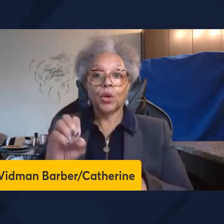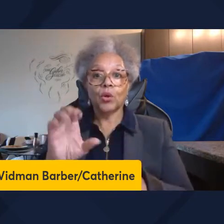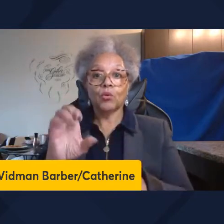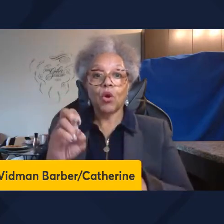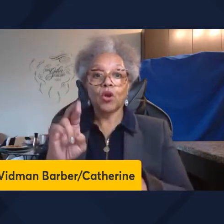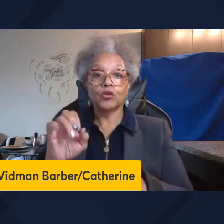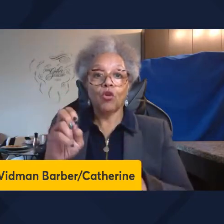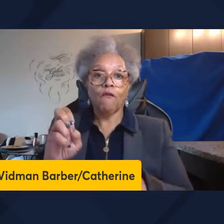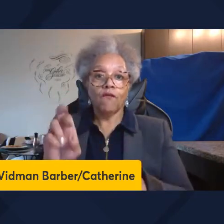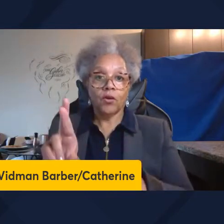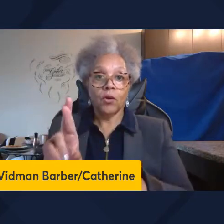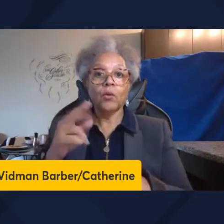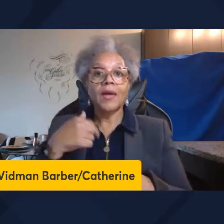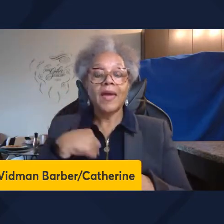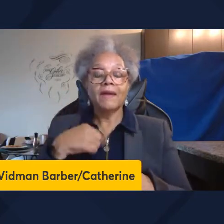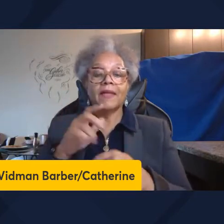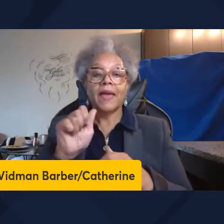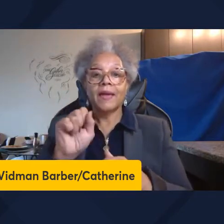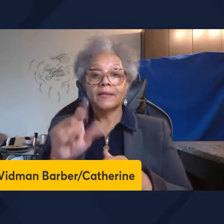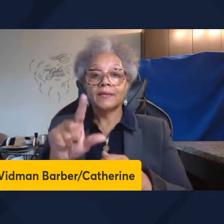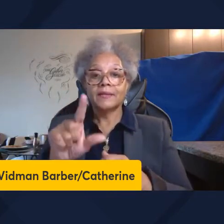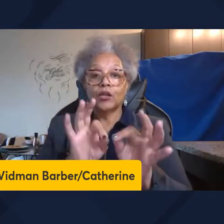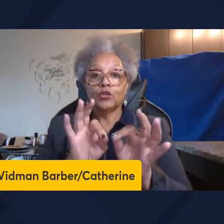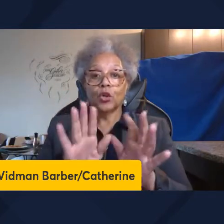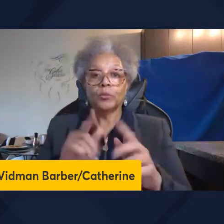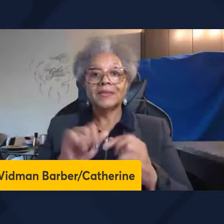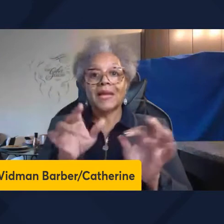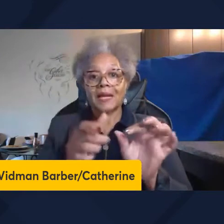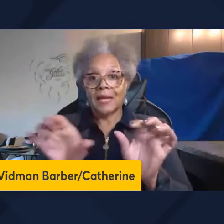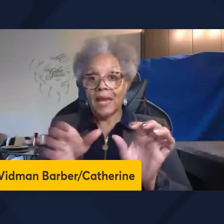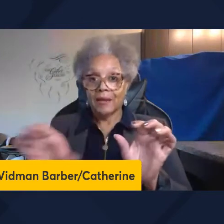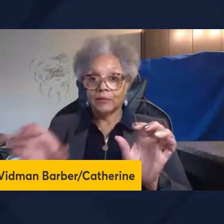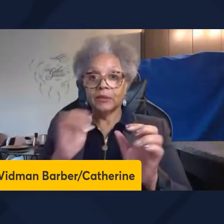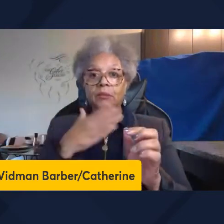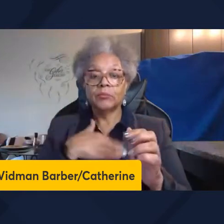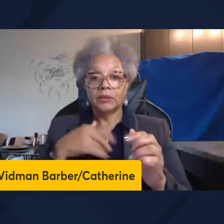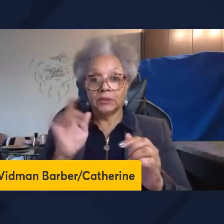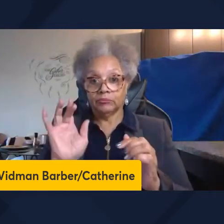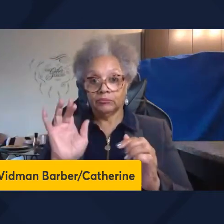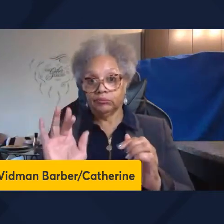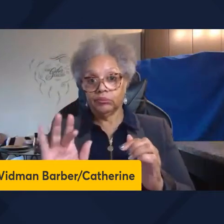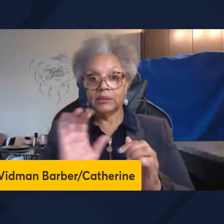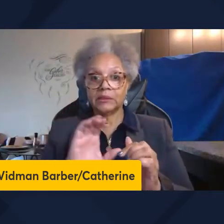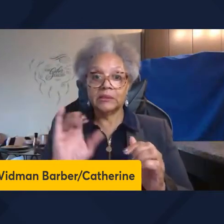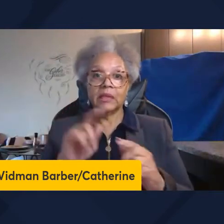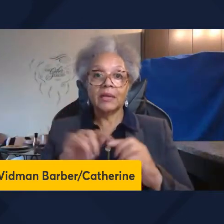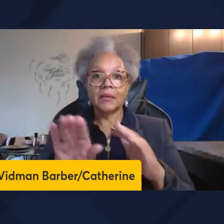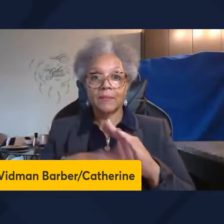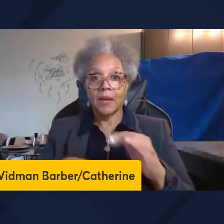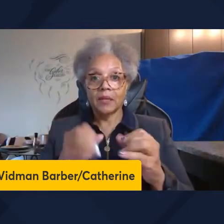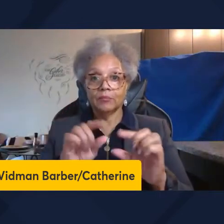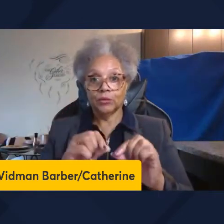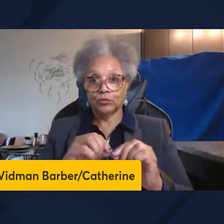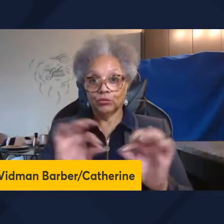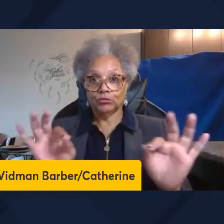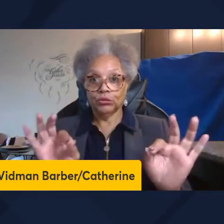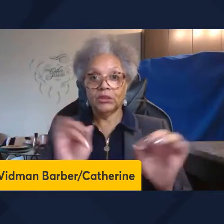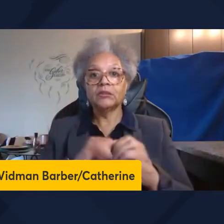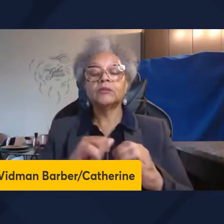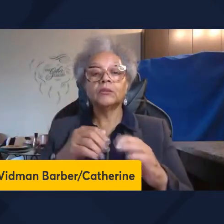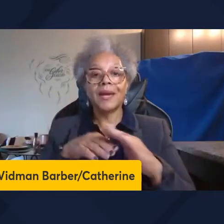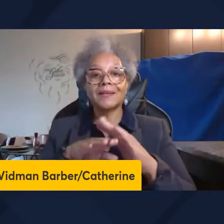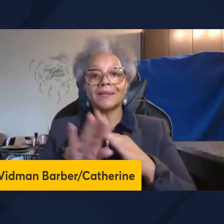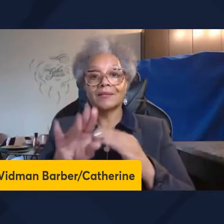and ASL interpreters during the session. Click on the CC at the bottom of the screen to access captions. You can